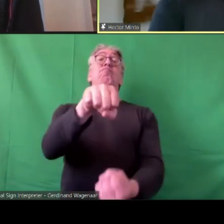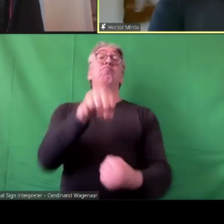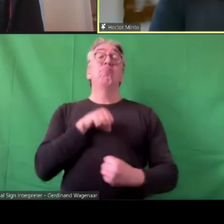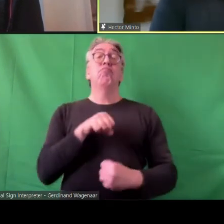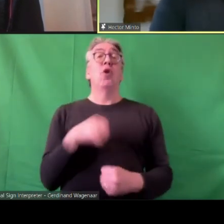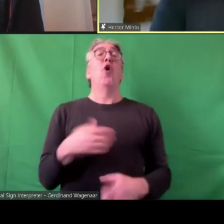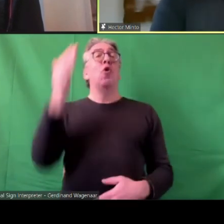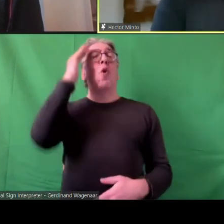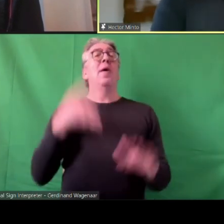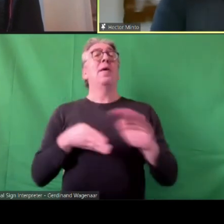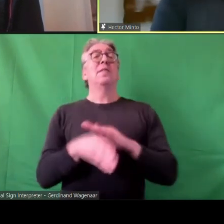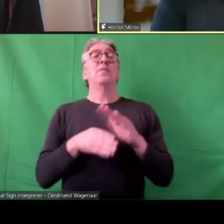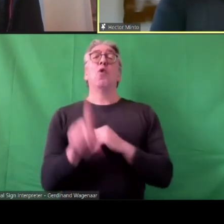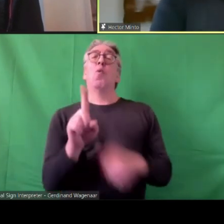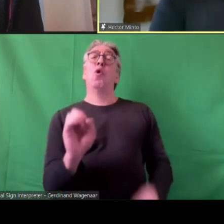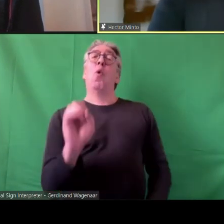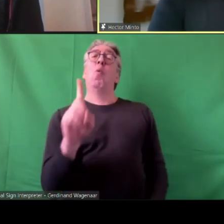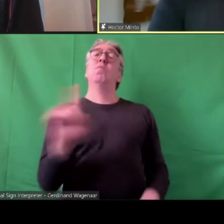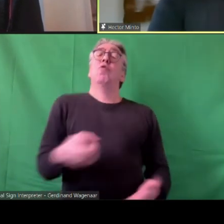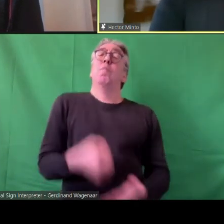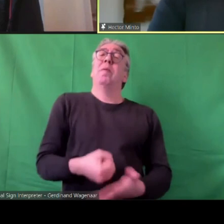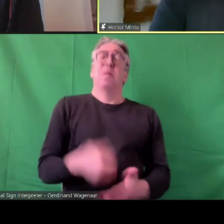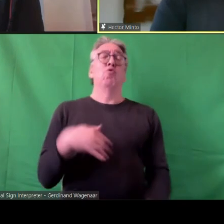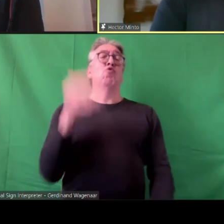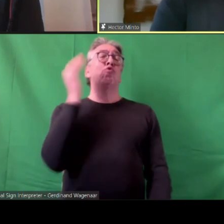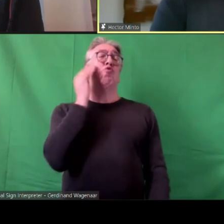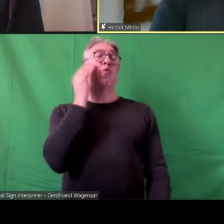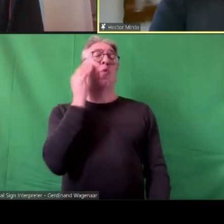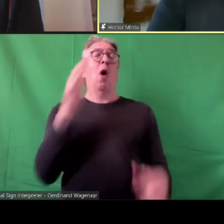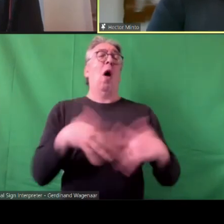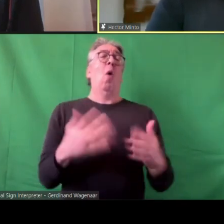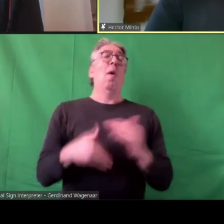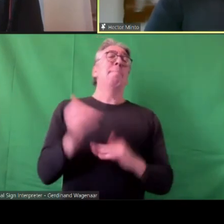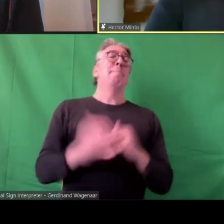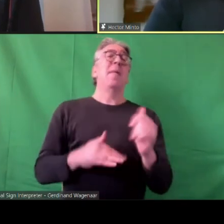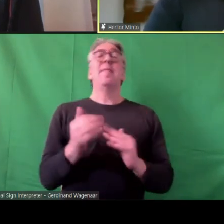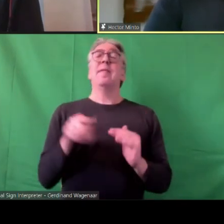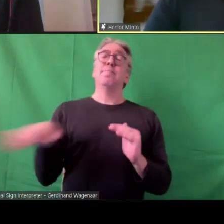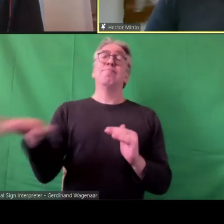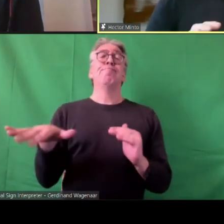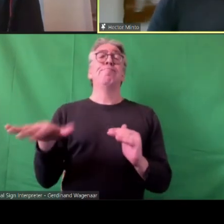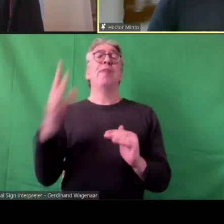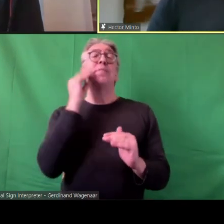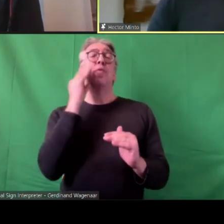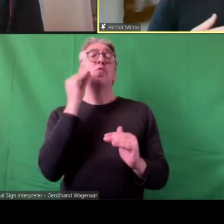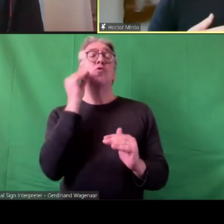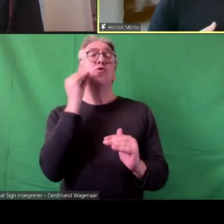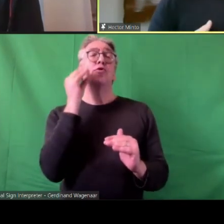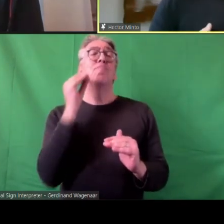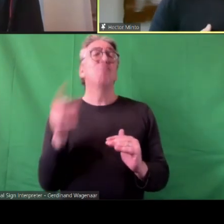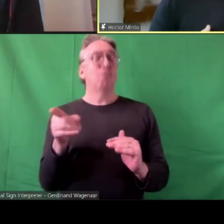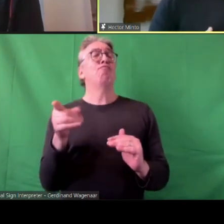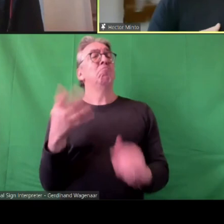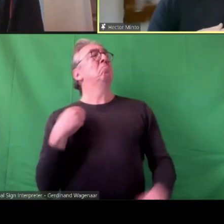modern world? What is the technology that people need to use? And how do you build accessible experiences? Over 35% of Microsoft